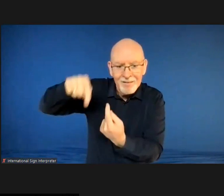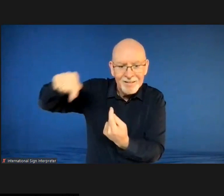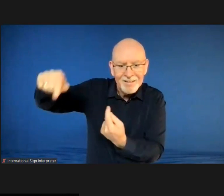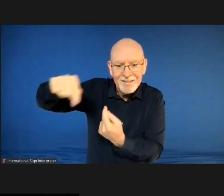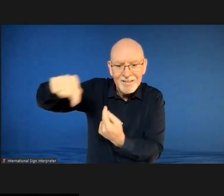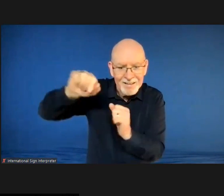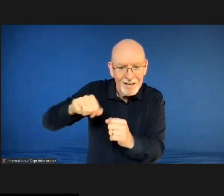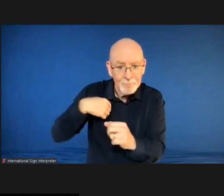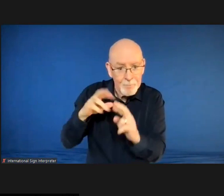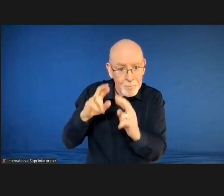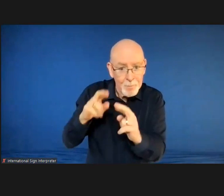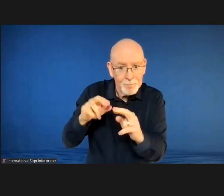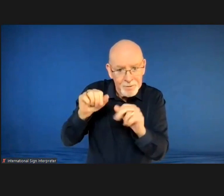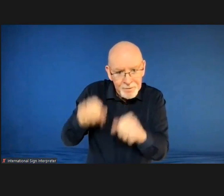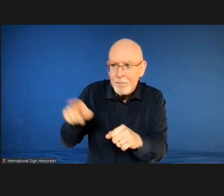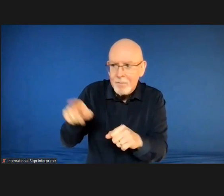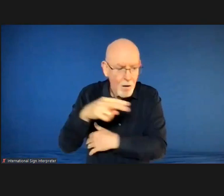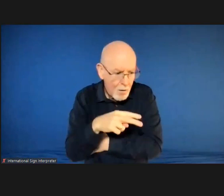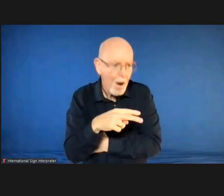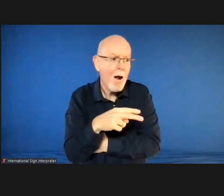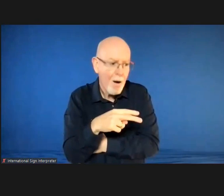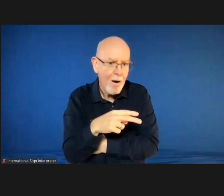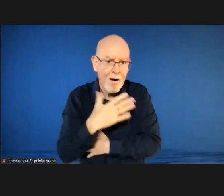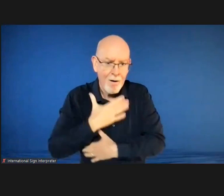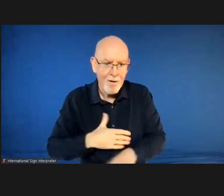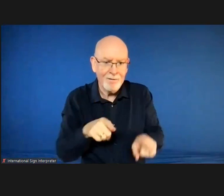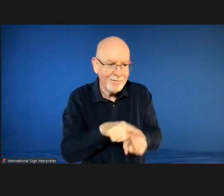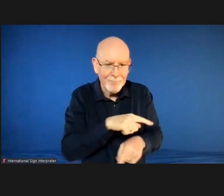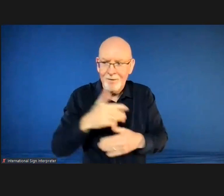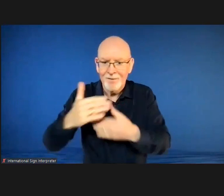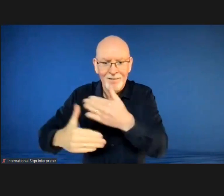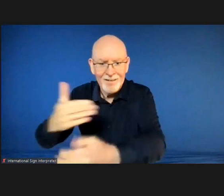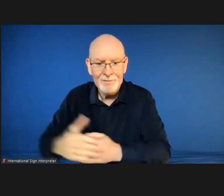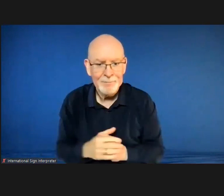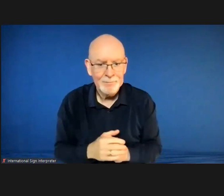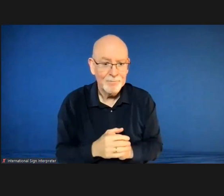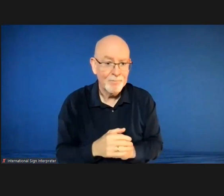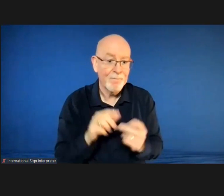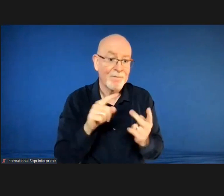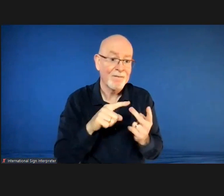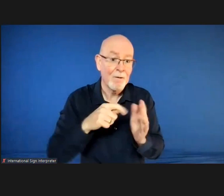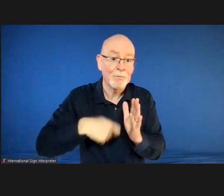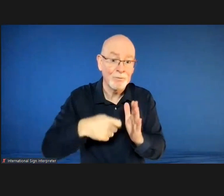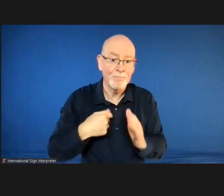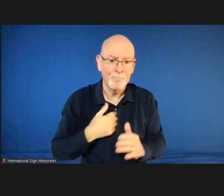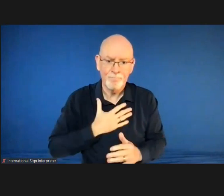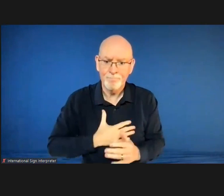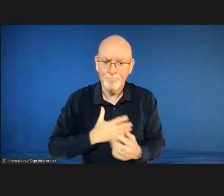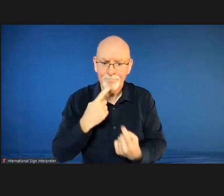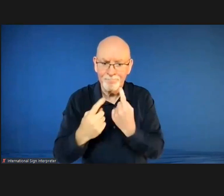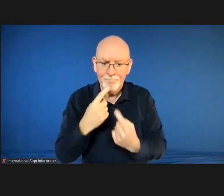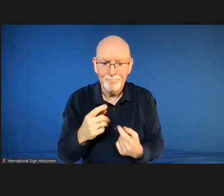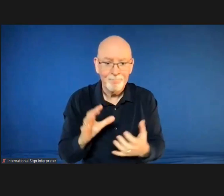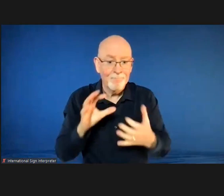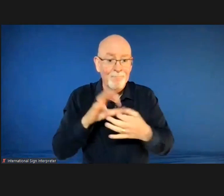The second project that I'd like to talk about is with the partner Samuha, where we wanted to support